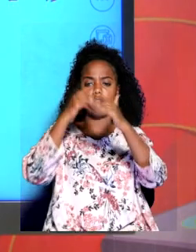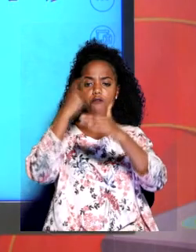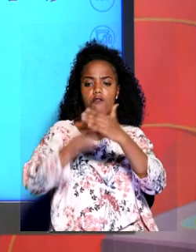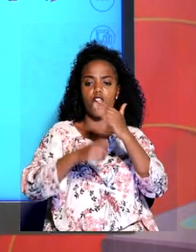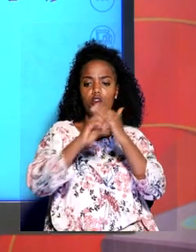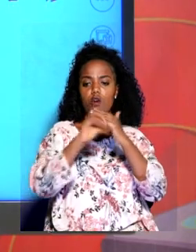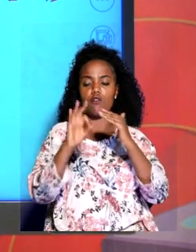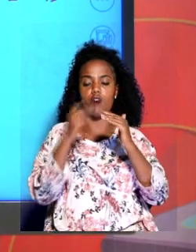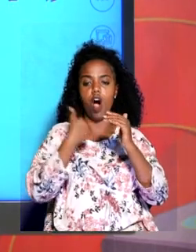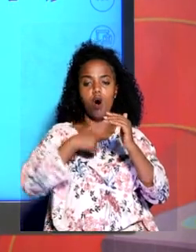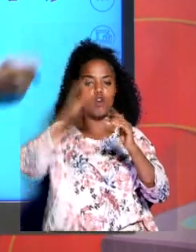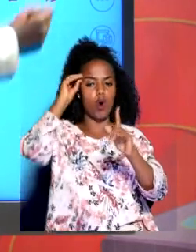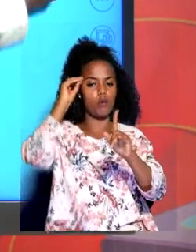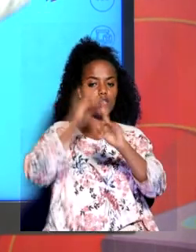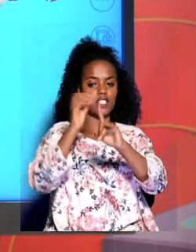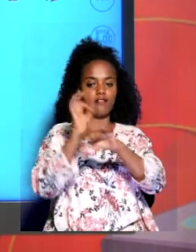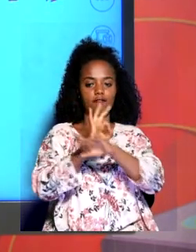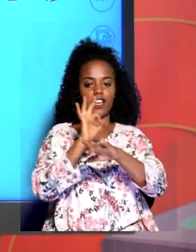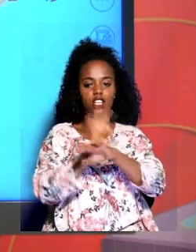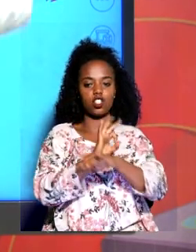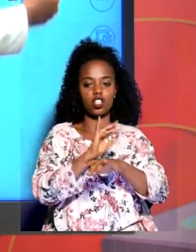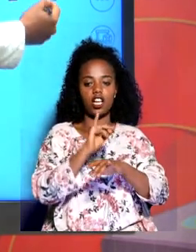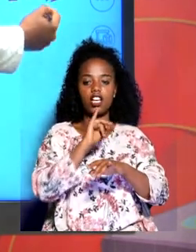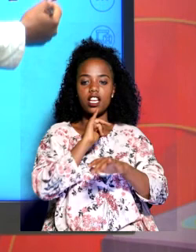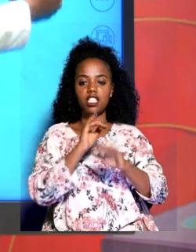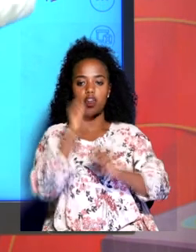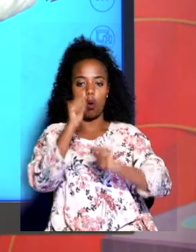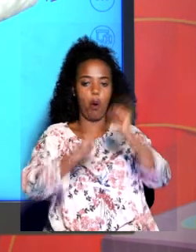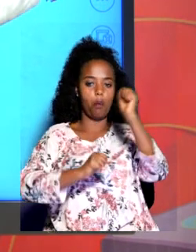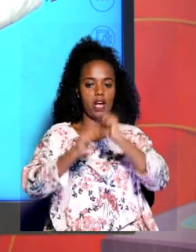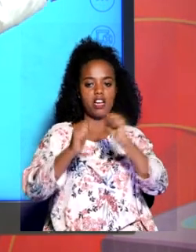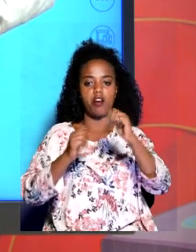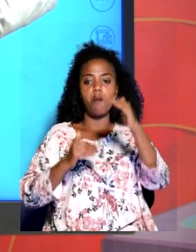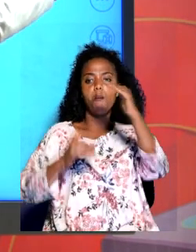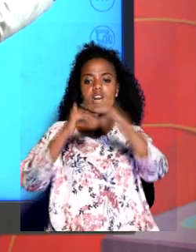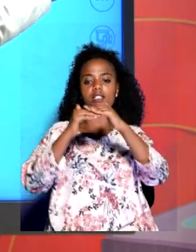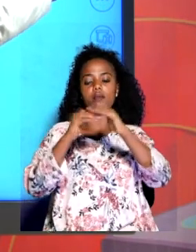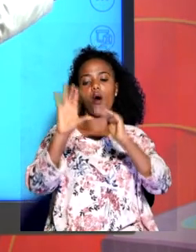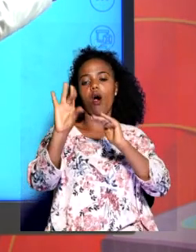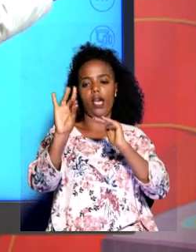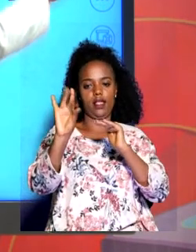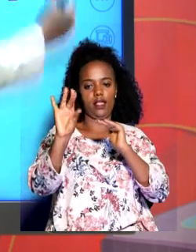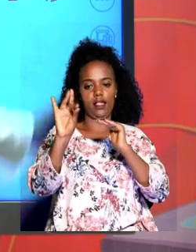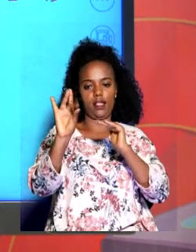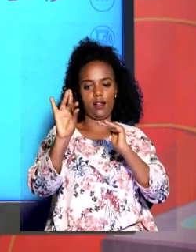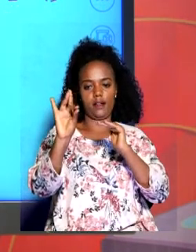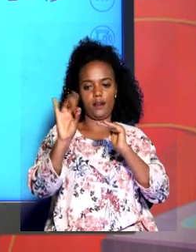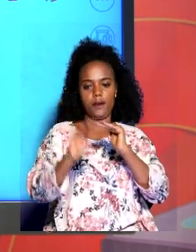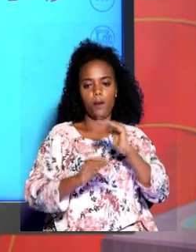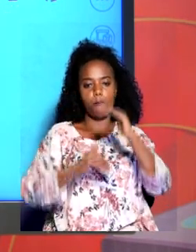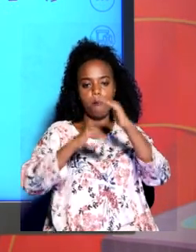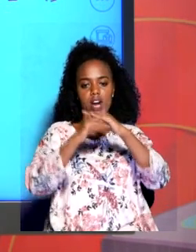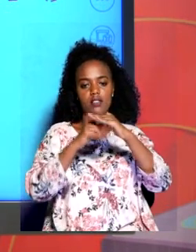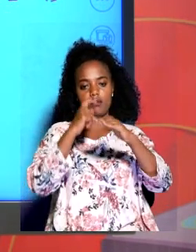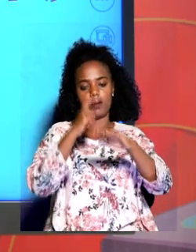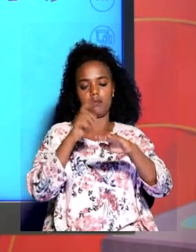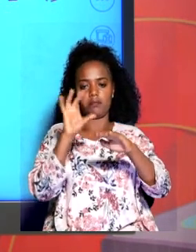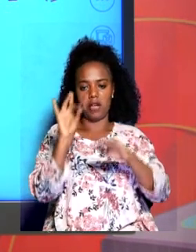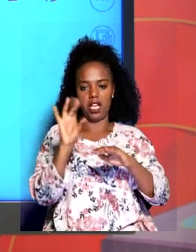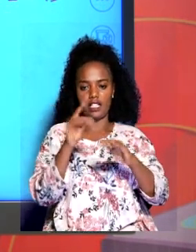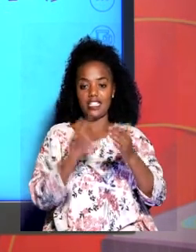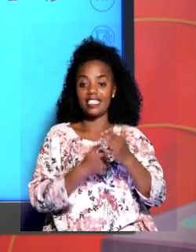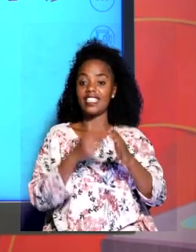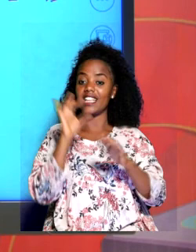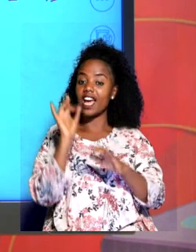value of our objective function is this. You compare this one from this, the maximum one is this 8. The maximum one is 8. And